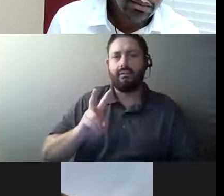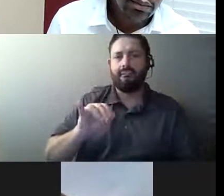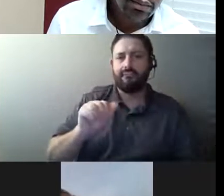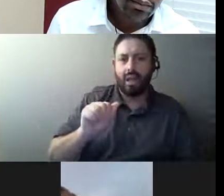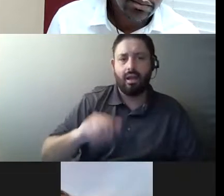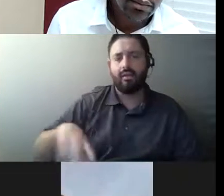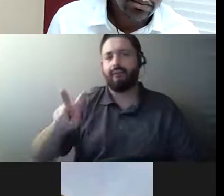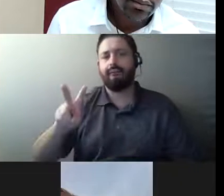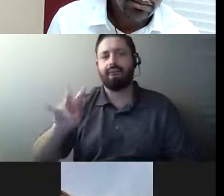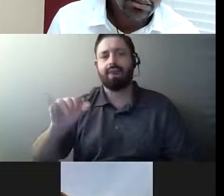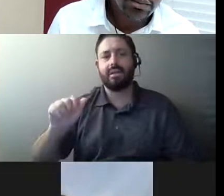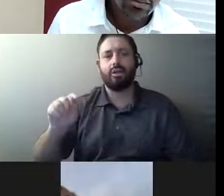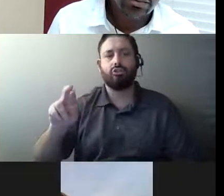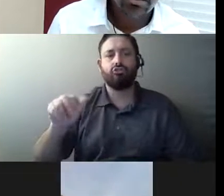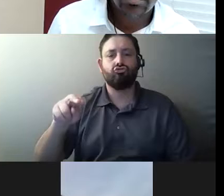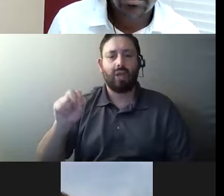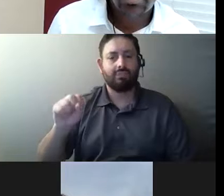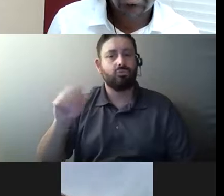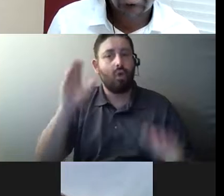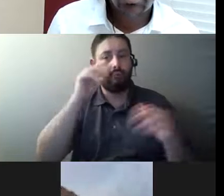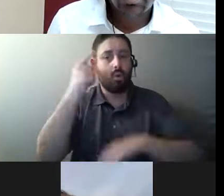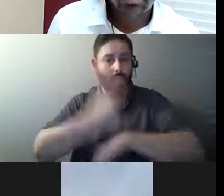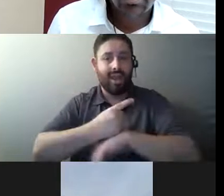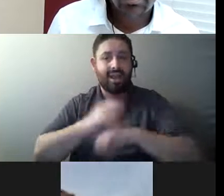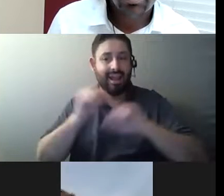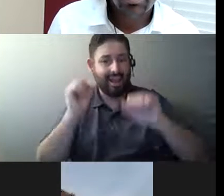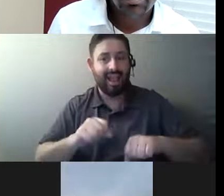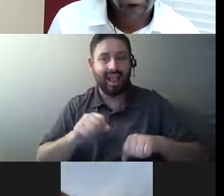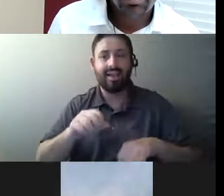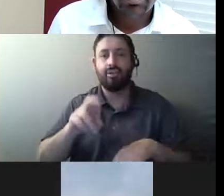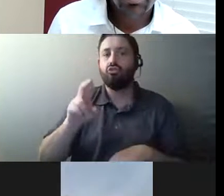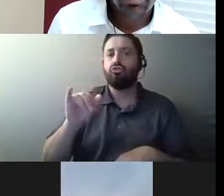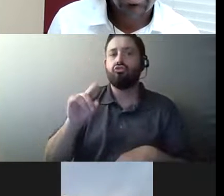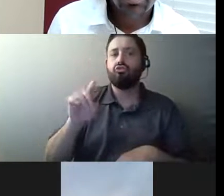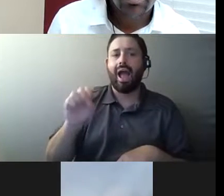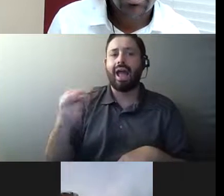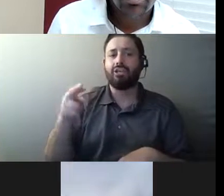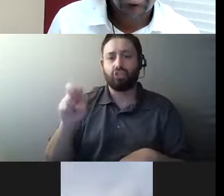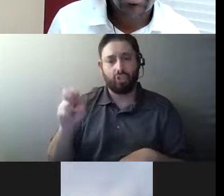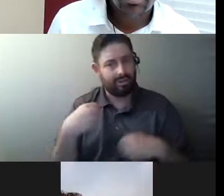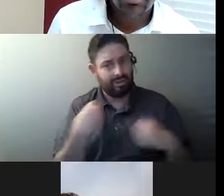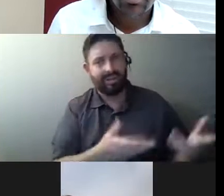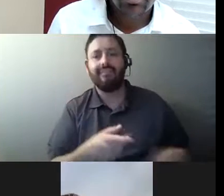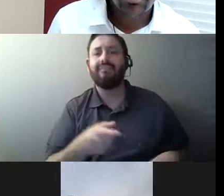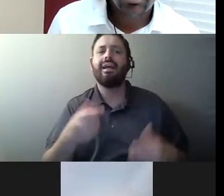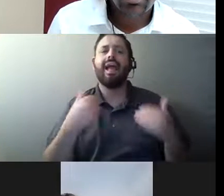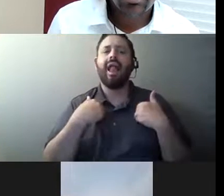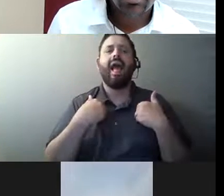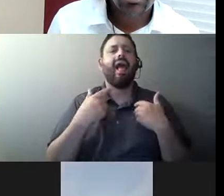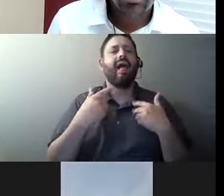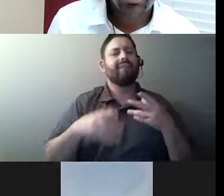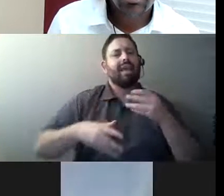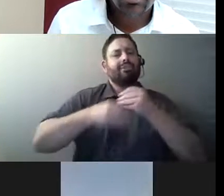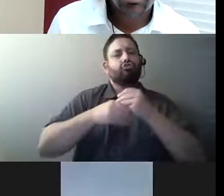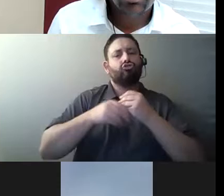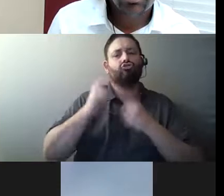hopefully one day we can get Uber and rideshare so that way we can get that service for them. That way they can have supplemental transportation.